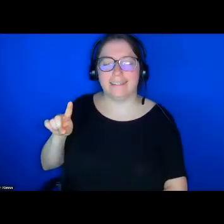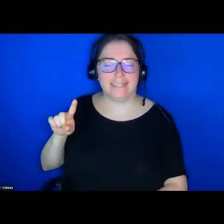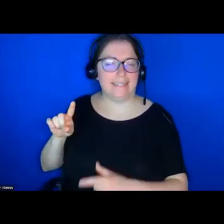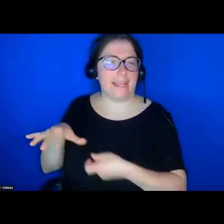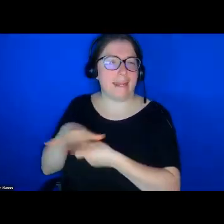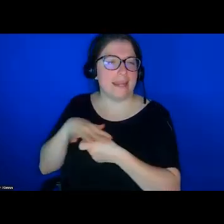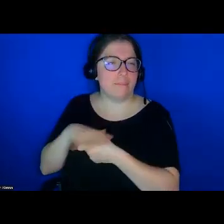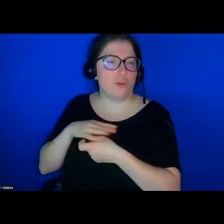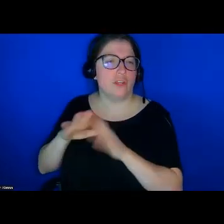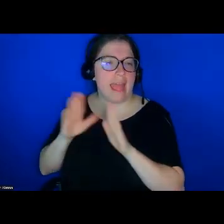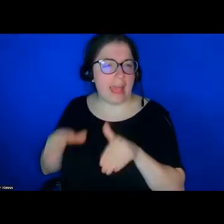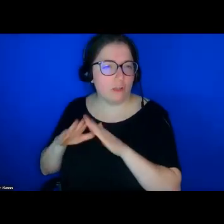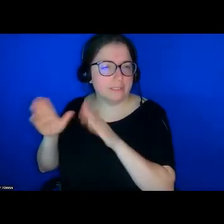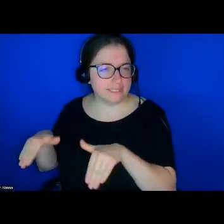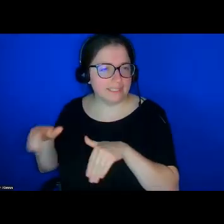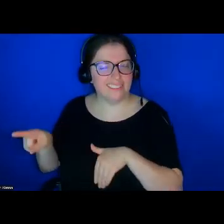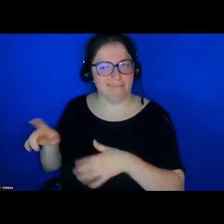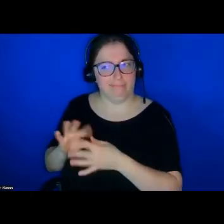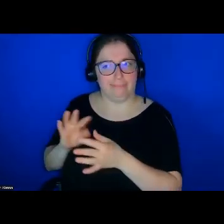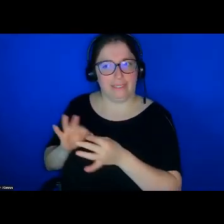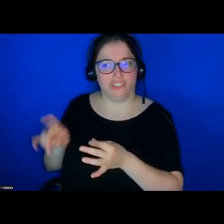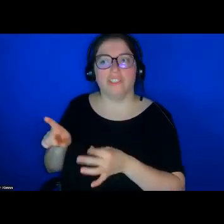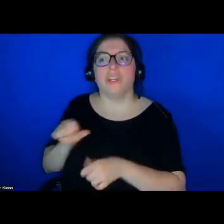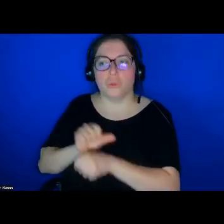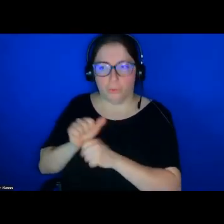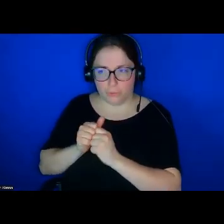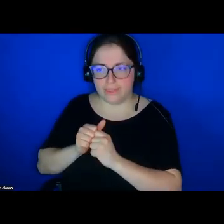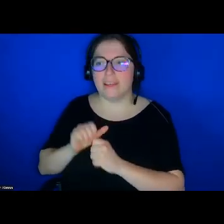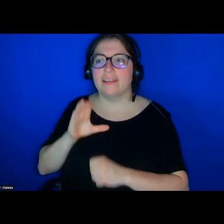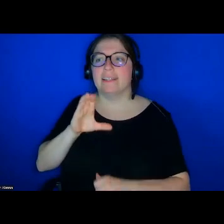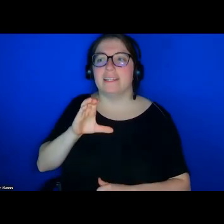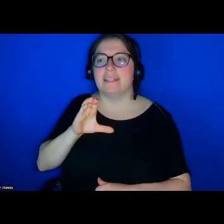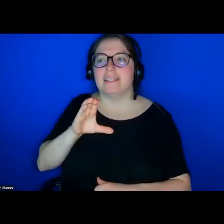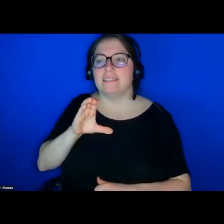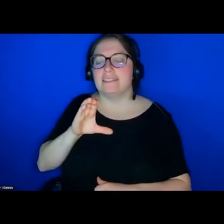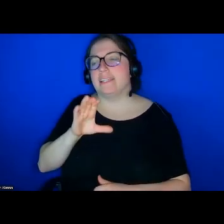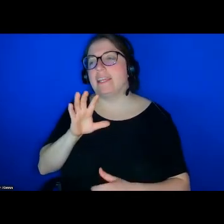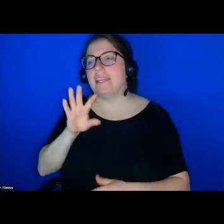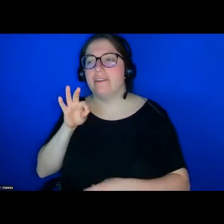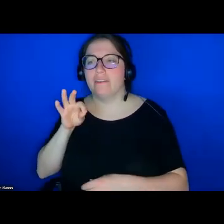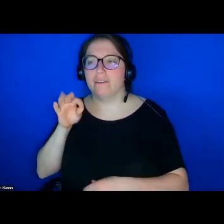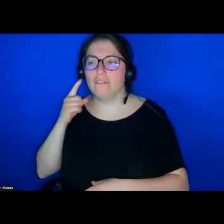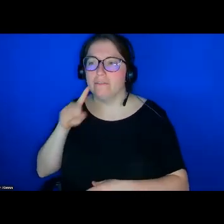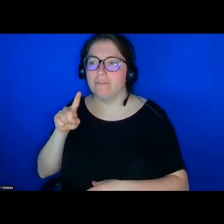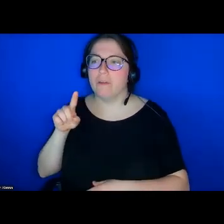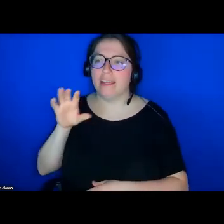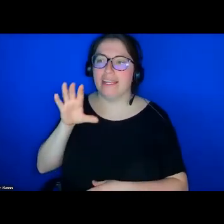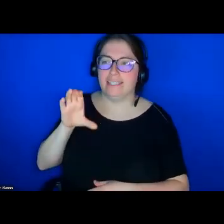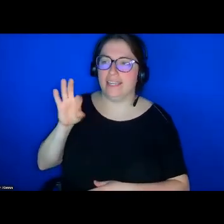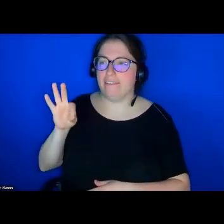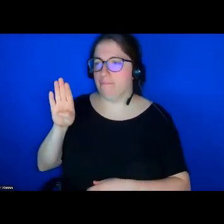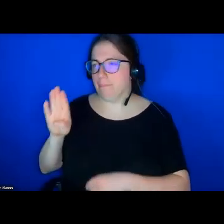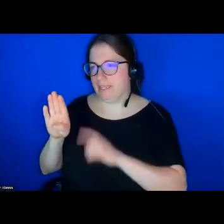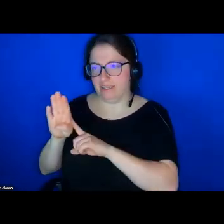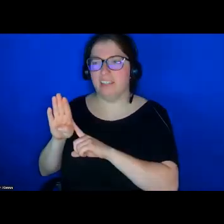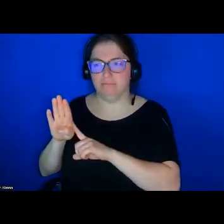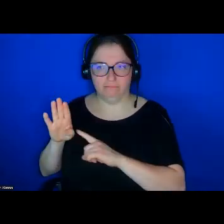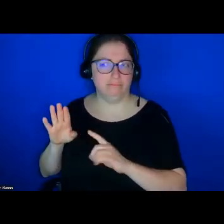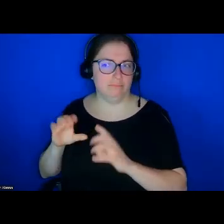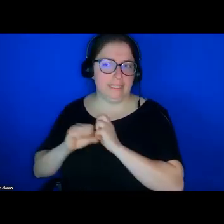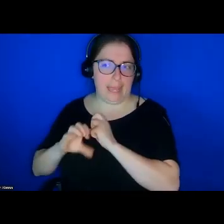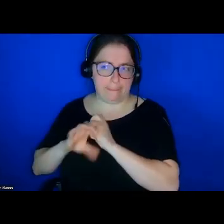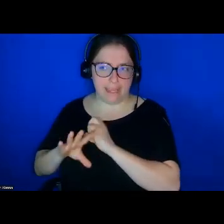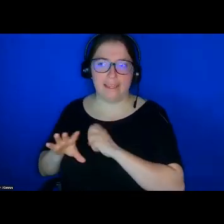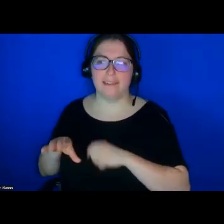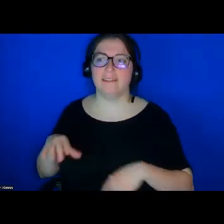just mentioned like they work with the our city our vote campaign they're really excited to get to work and make sure that we're working together to implement this